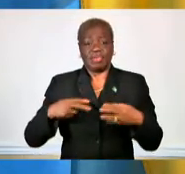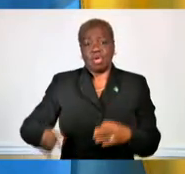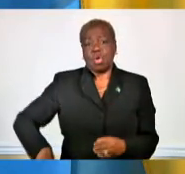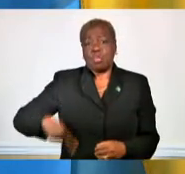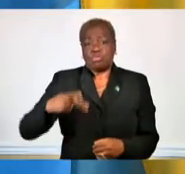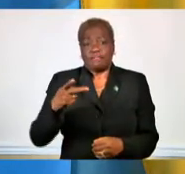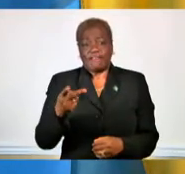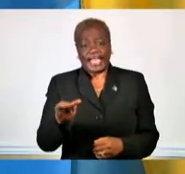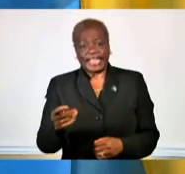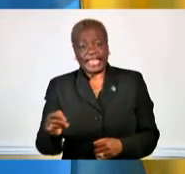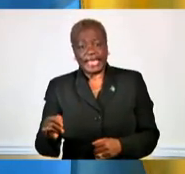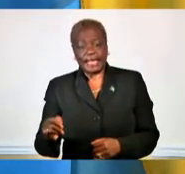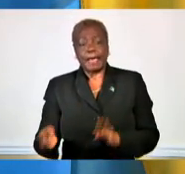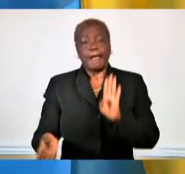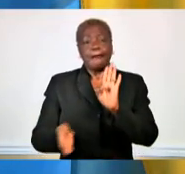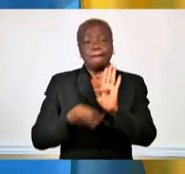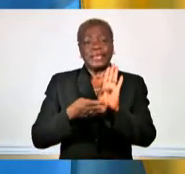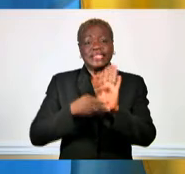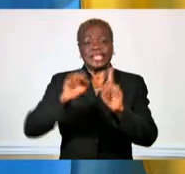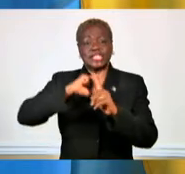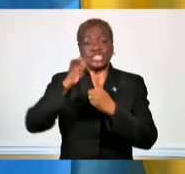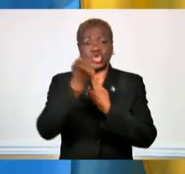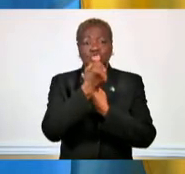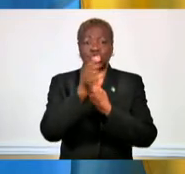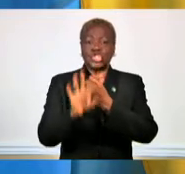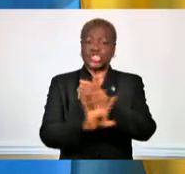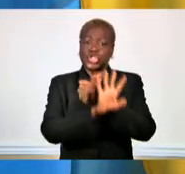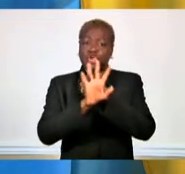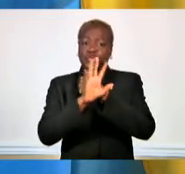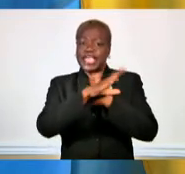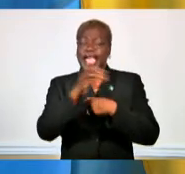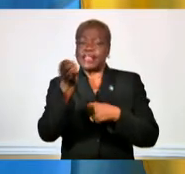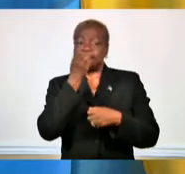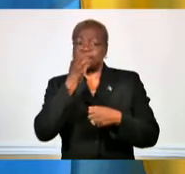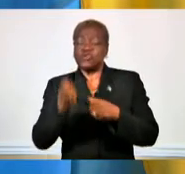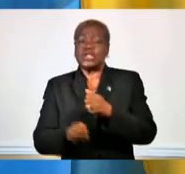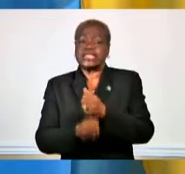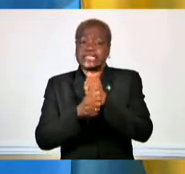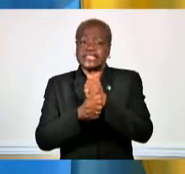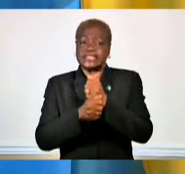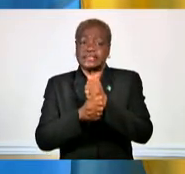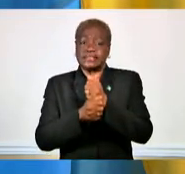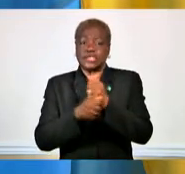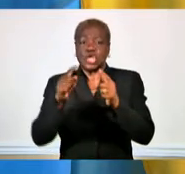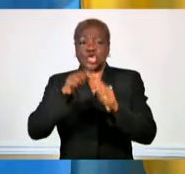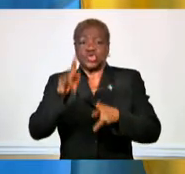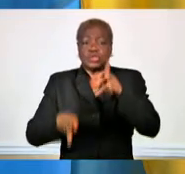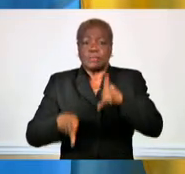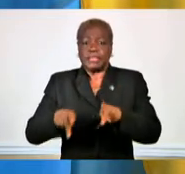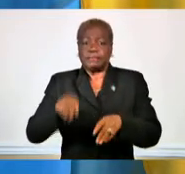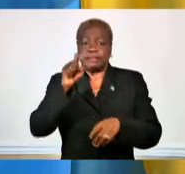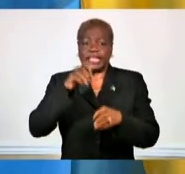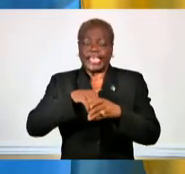providing basic social security and food assistance to those in need,